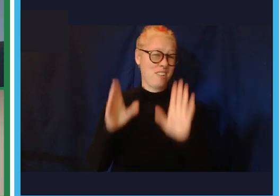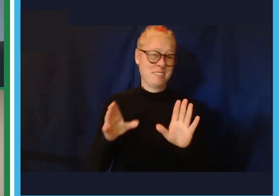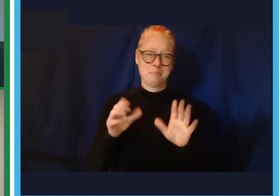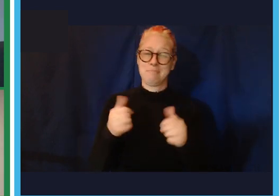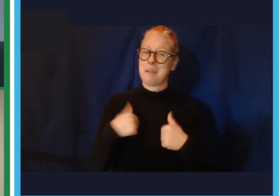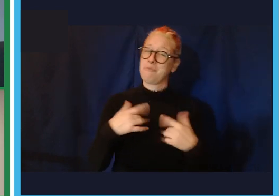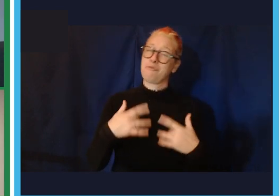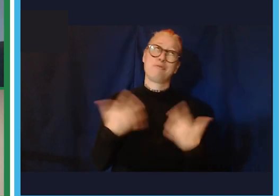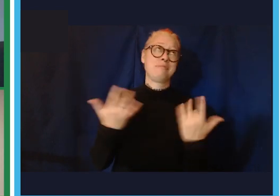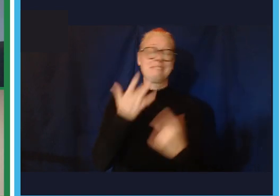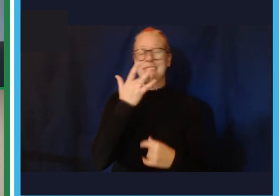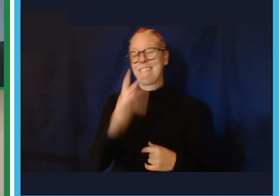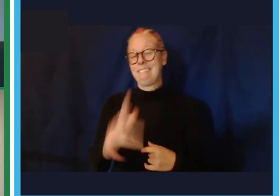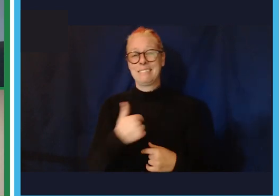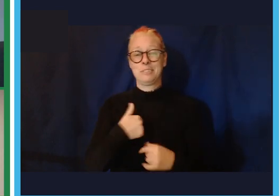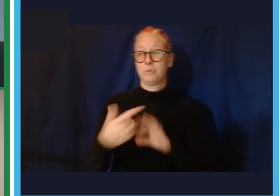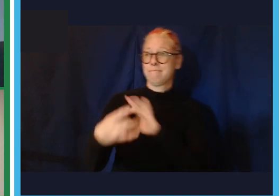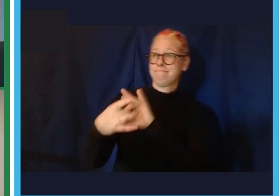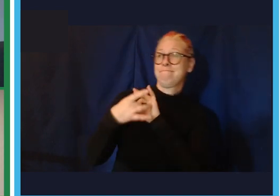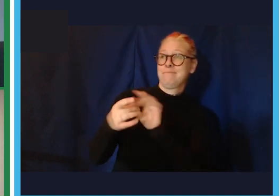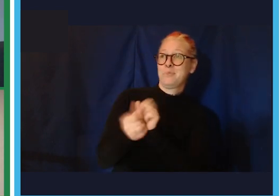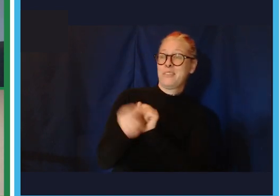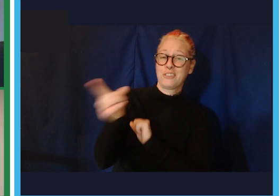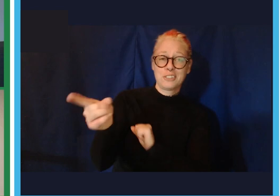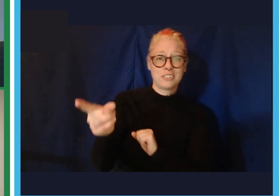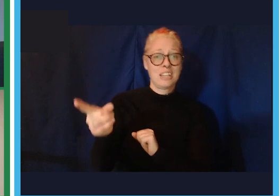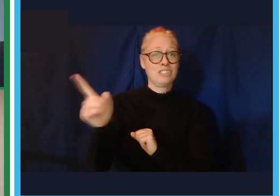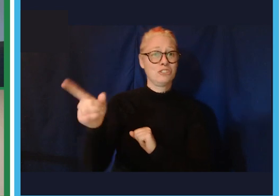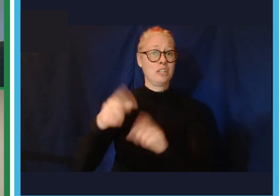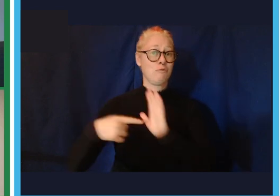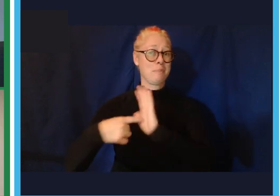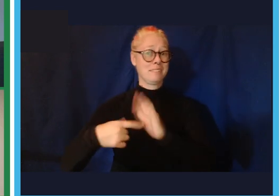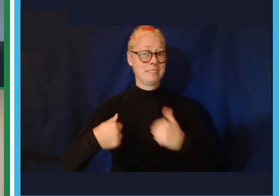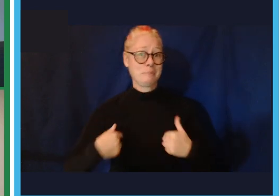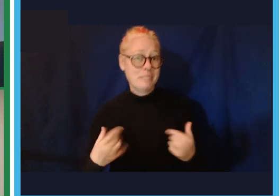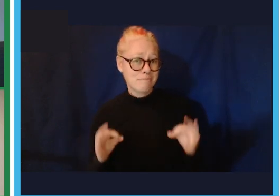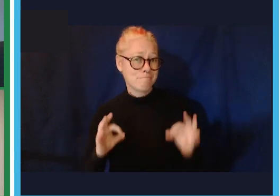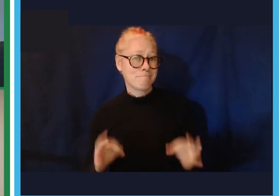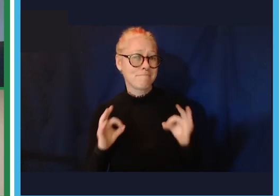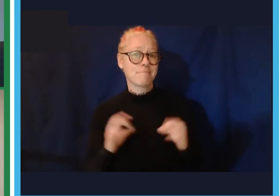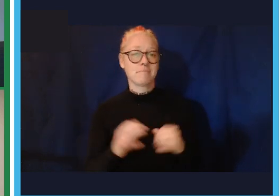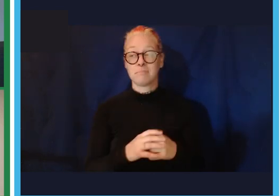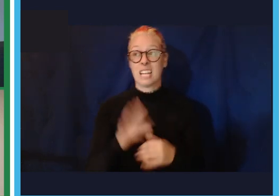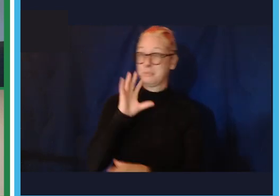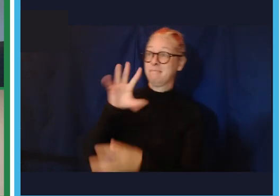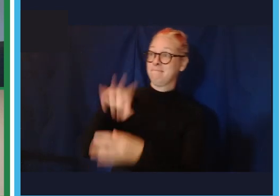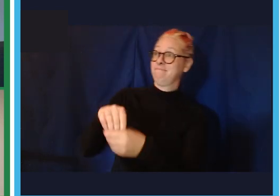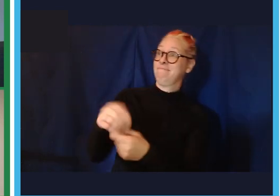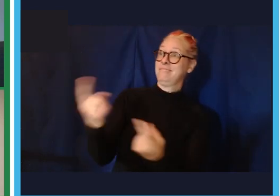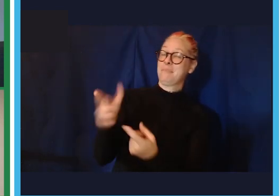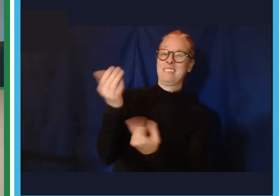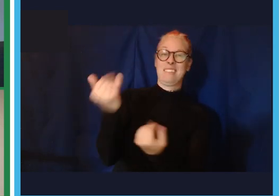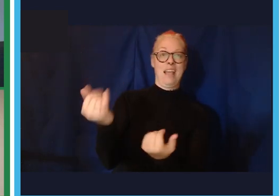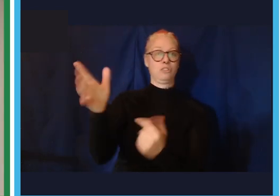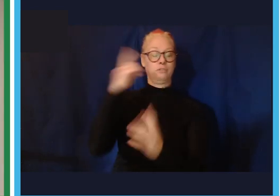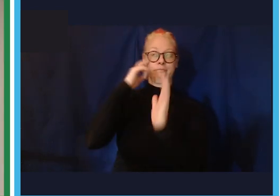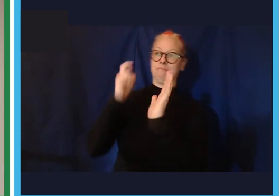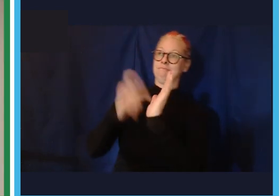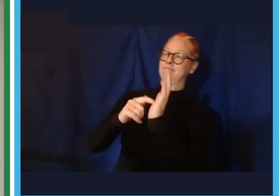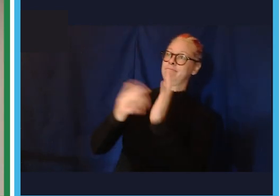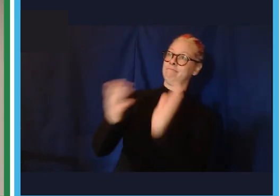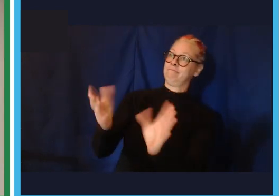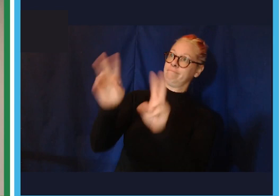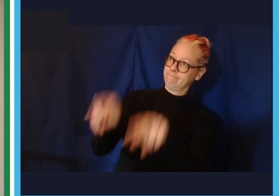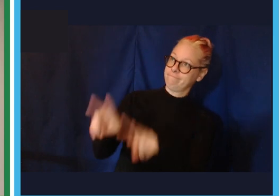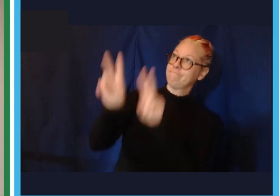it's just been a tremendous relationship this whole time, and I've been so thrilled and lucky to have her speaking on behalf of